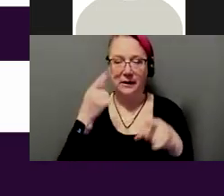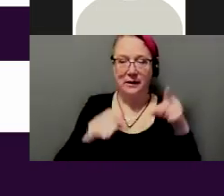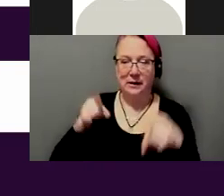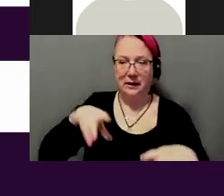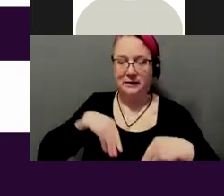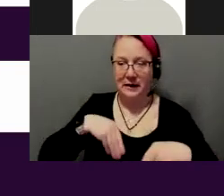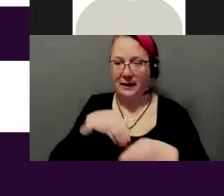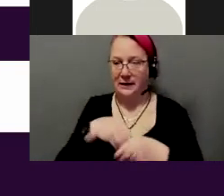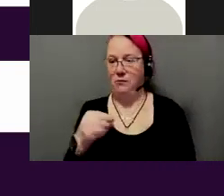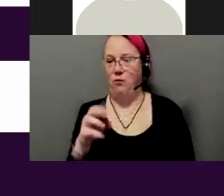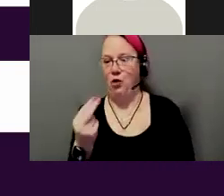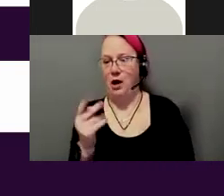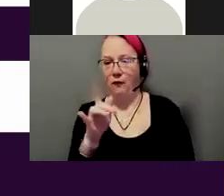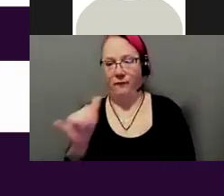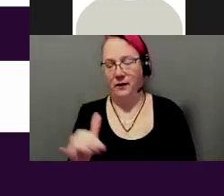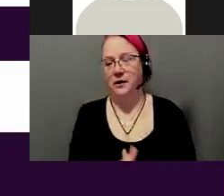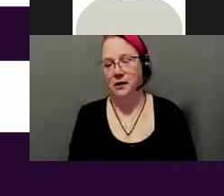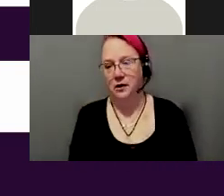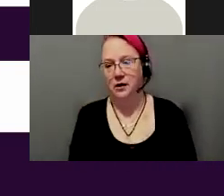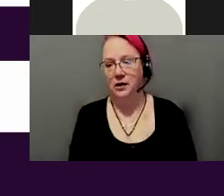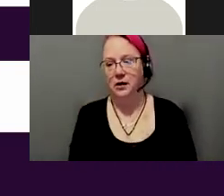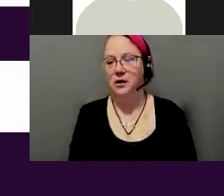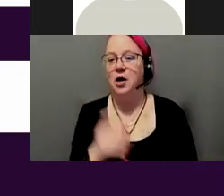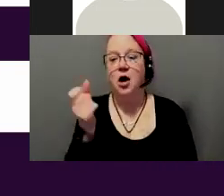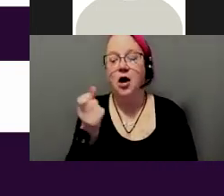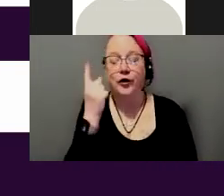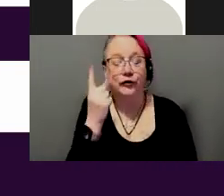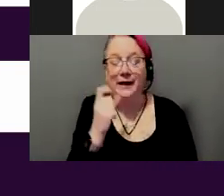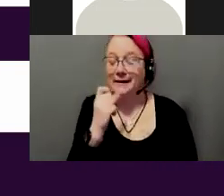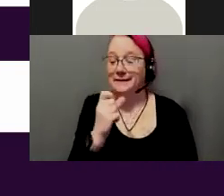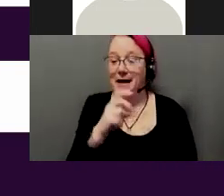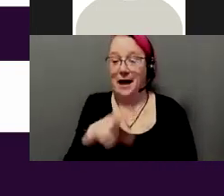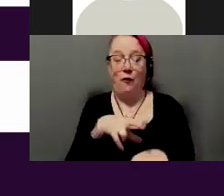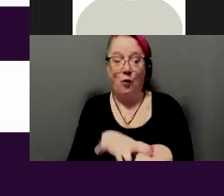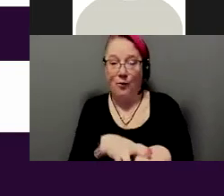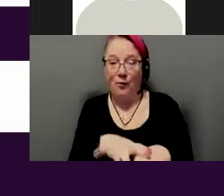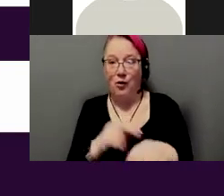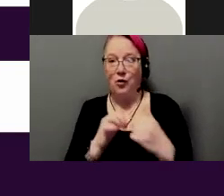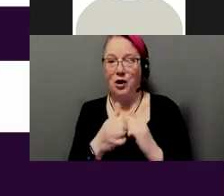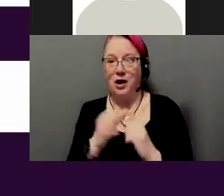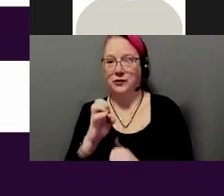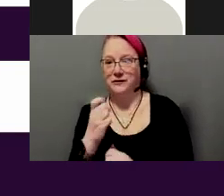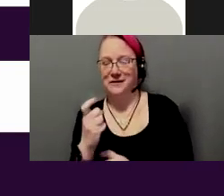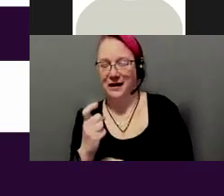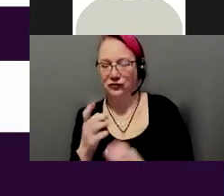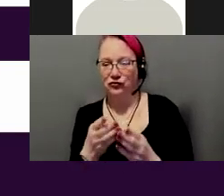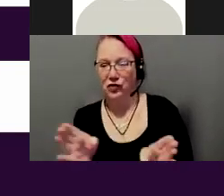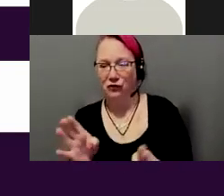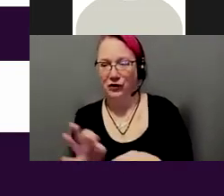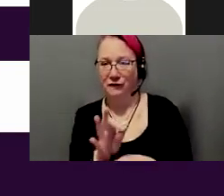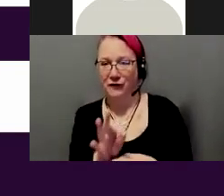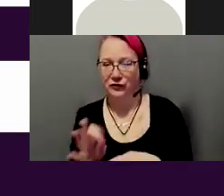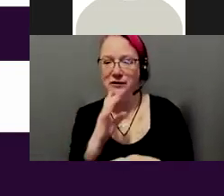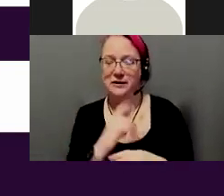pornography. Um, Understanding that that's not normal or how sex generally functions is a